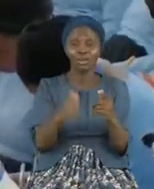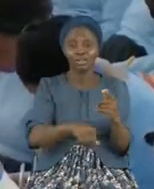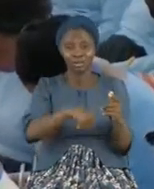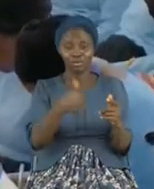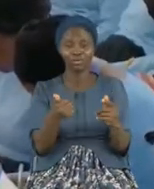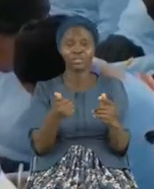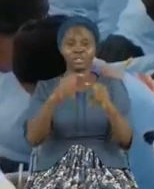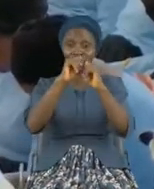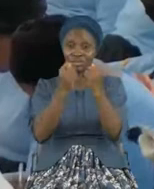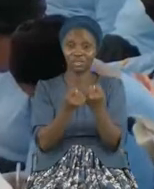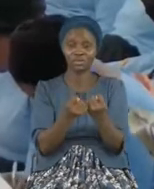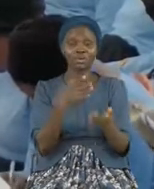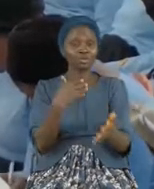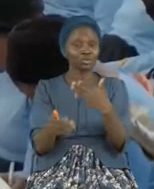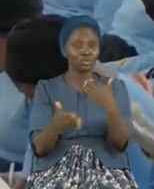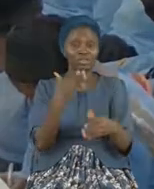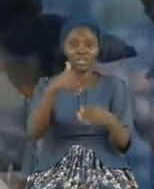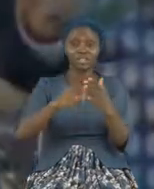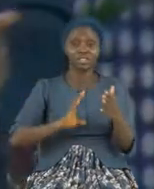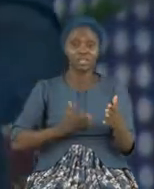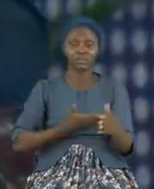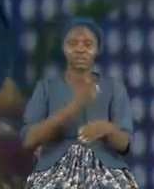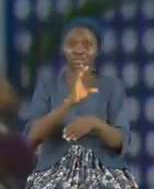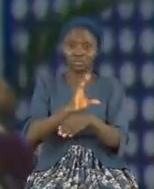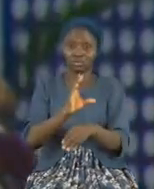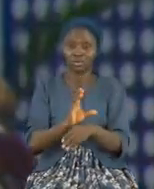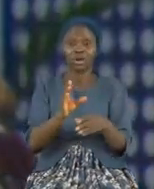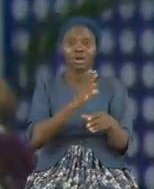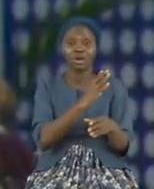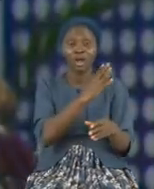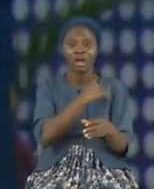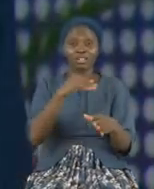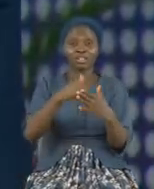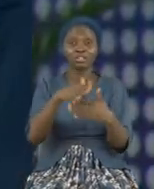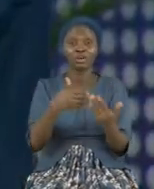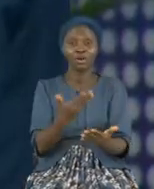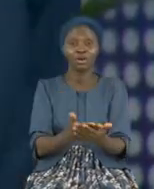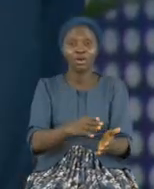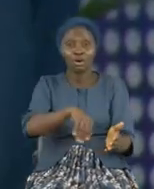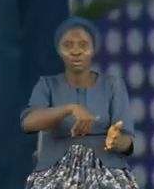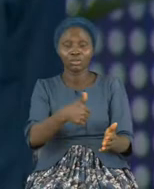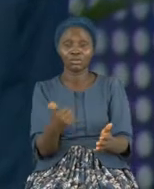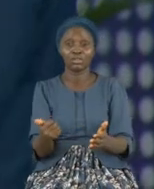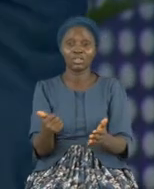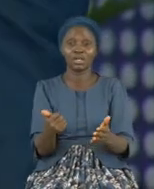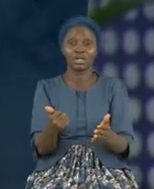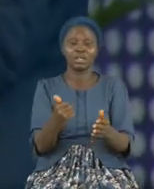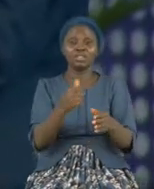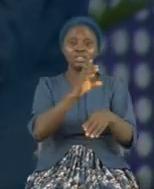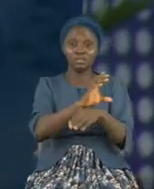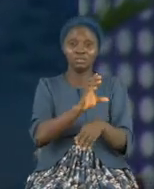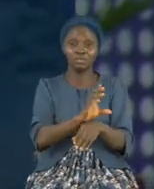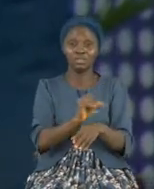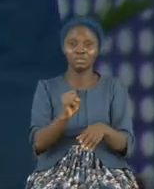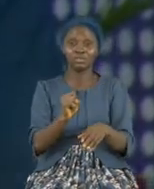our denomination and in all the other denominations, for whosoever shall come upon